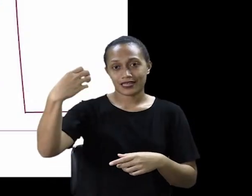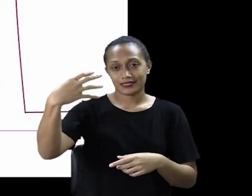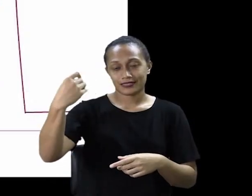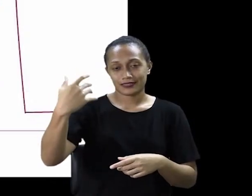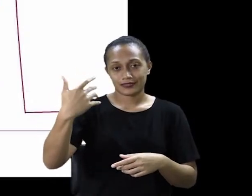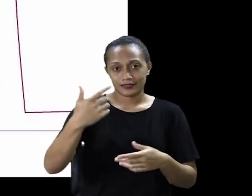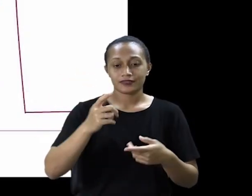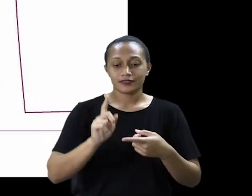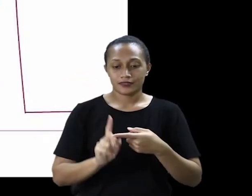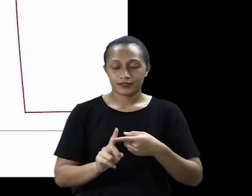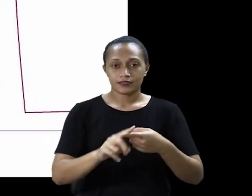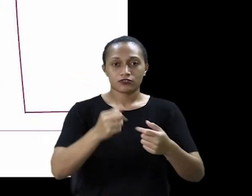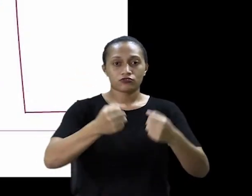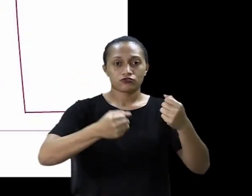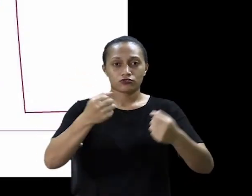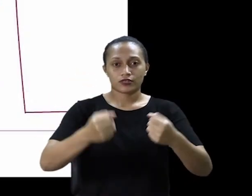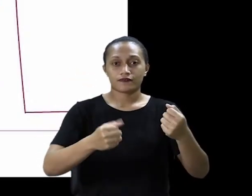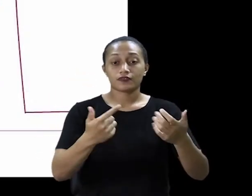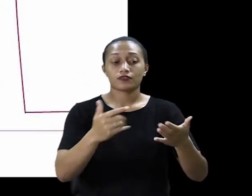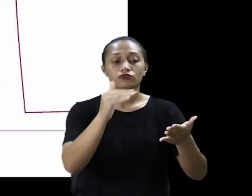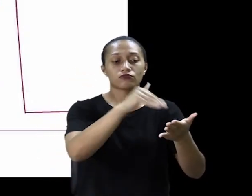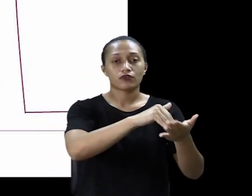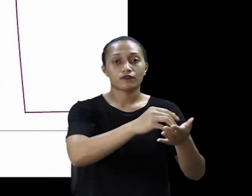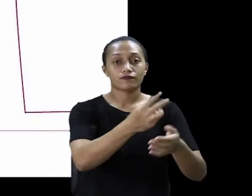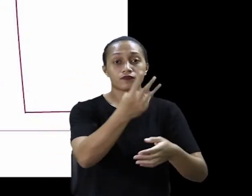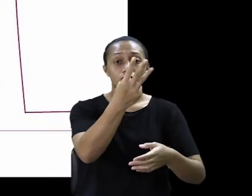Keep driving till you get to the 3